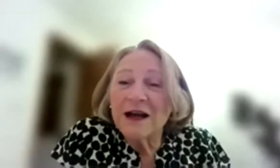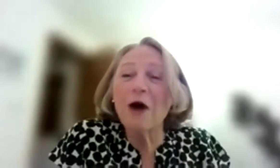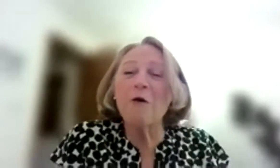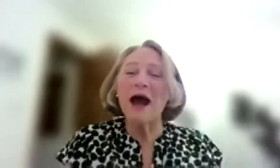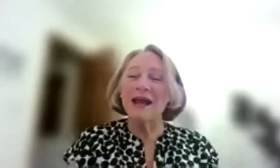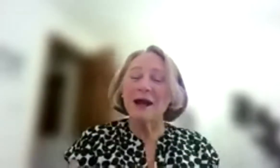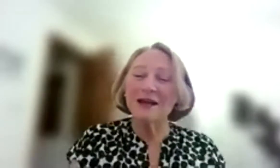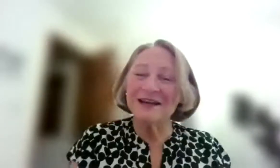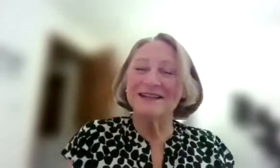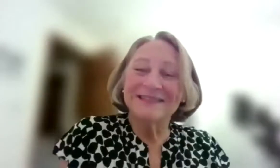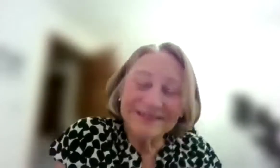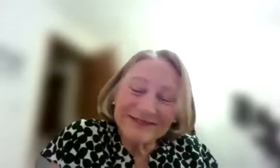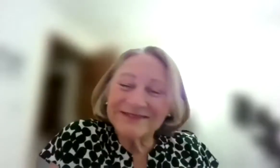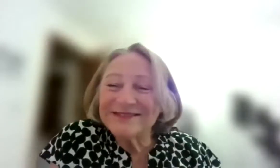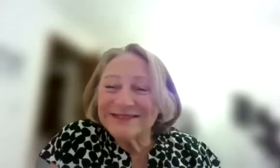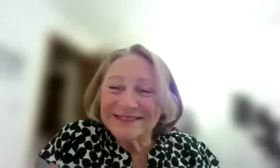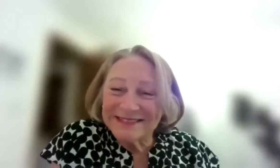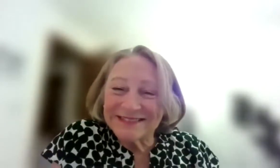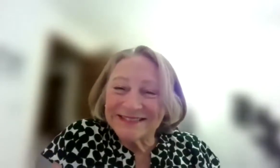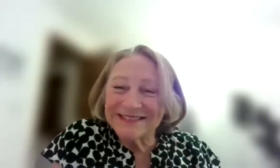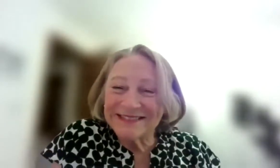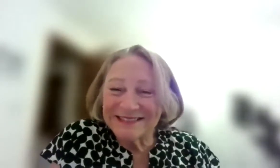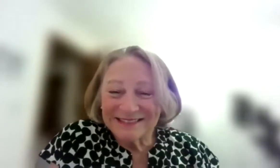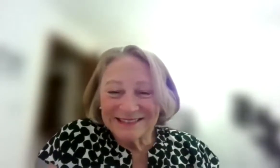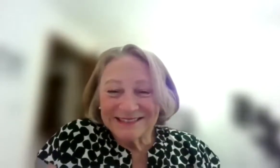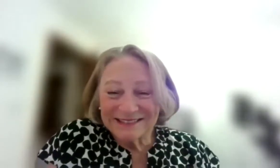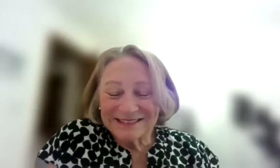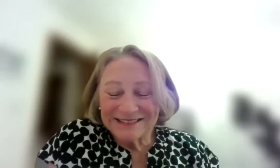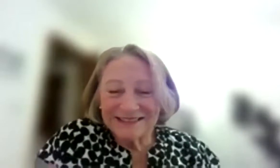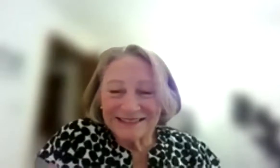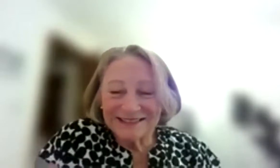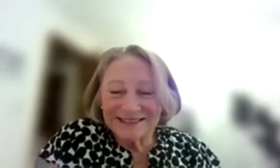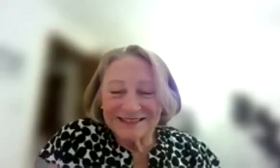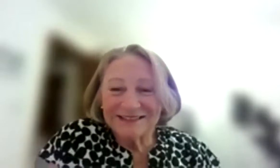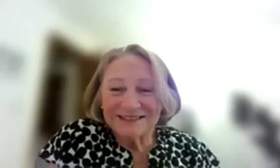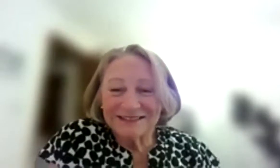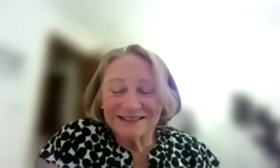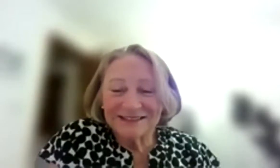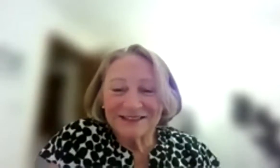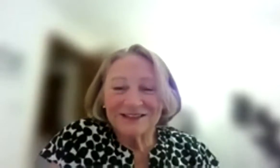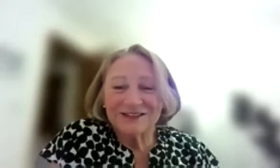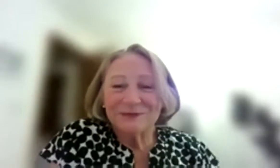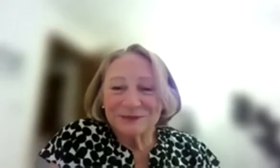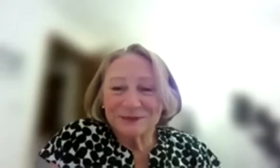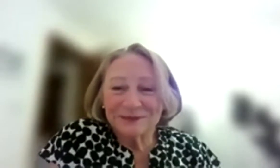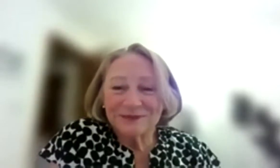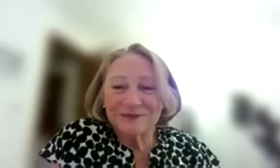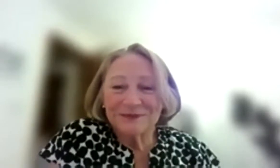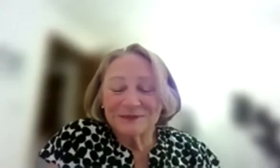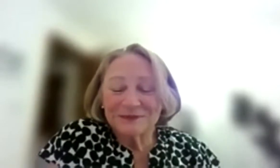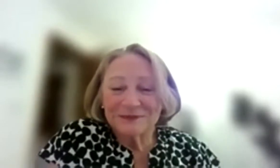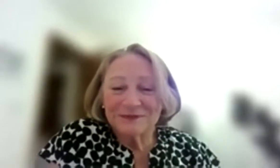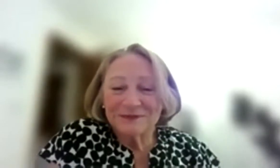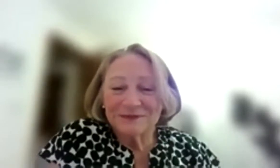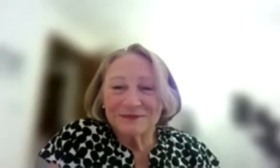Priani. Oh, hi, Hemi. Hello. And I really liked all the questions, and